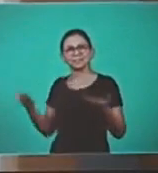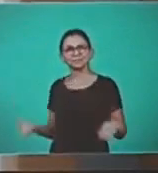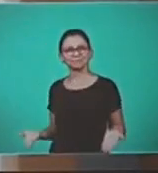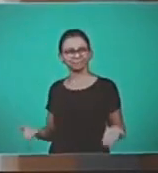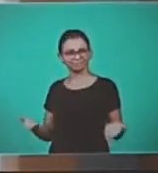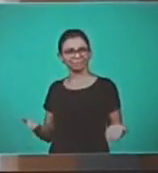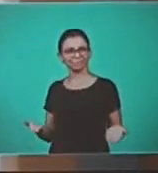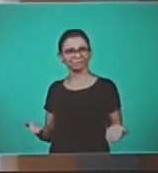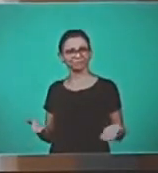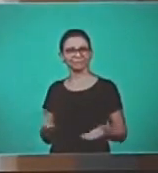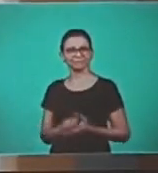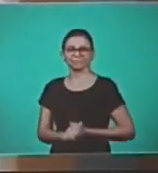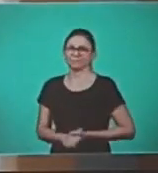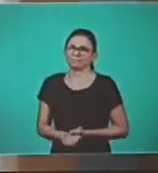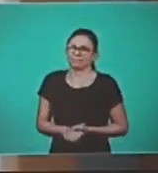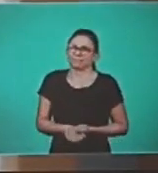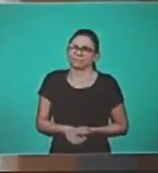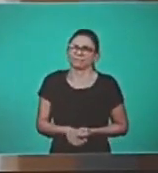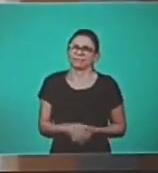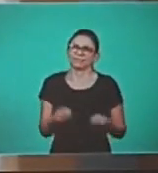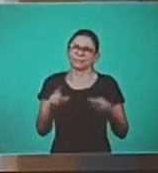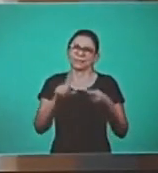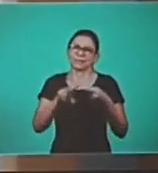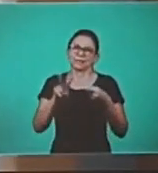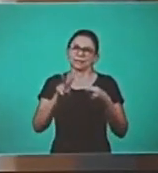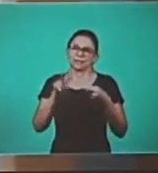works, is a story that you can tell